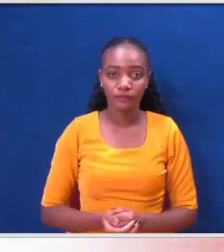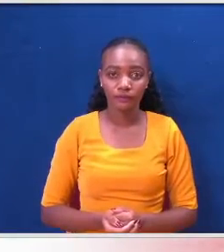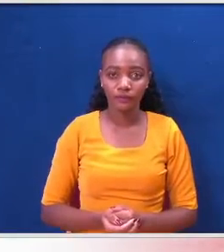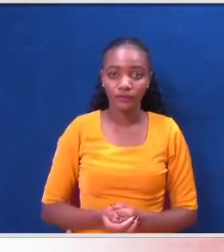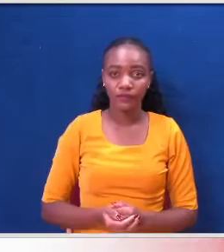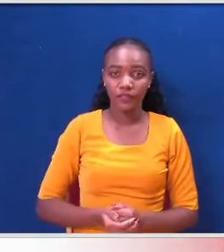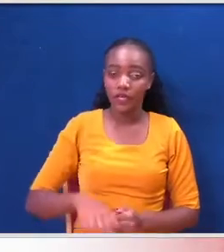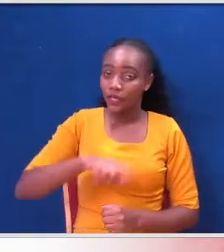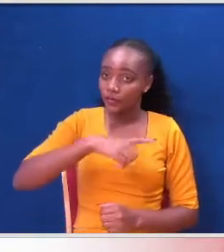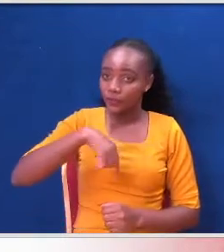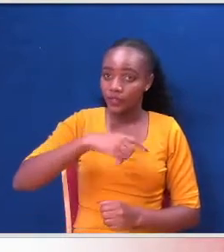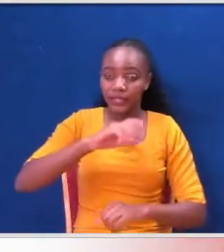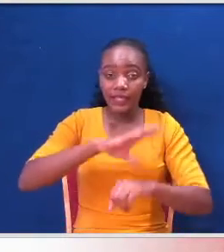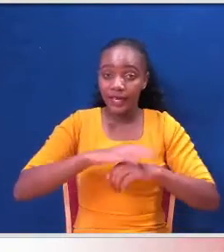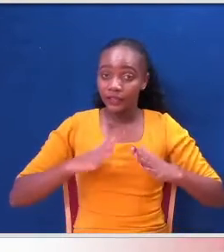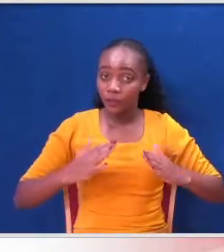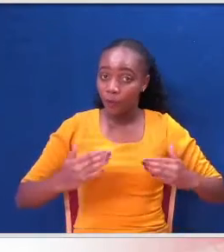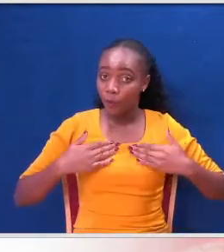Hatujaweka kwa sababu hatujapata maiti.